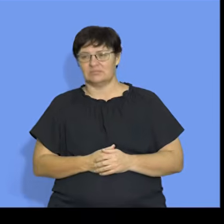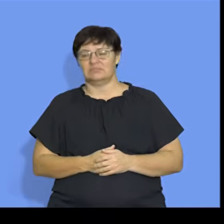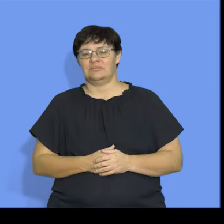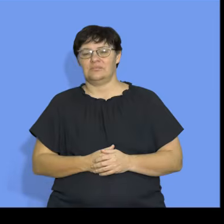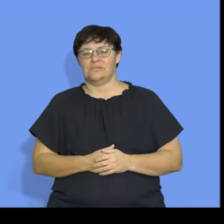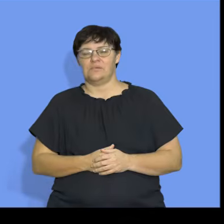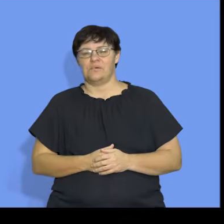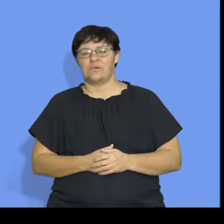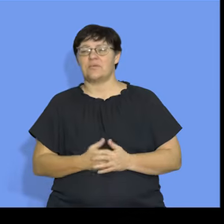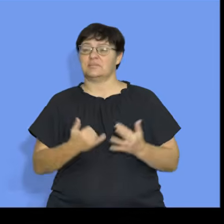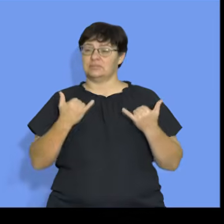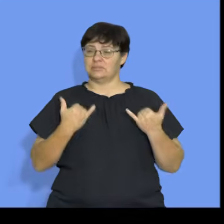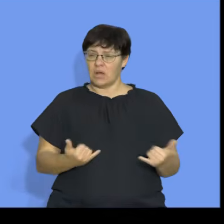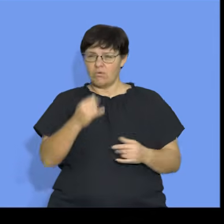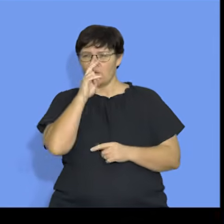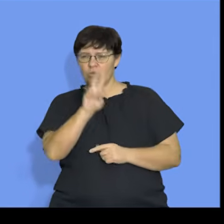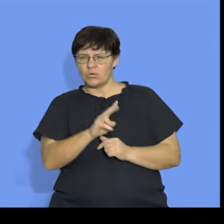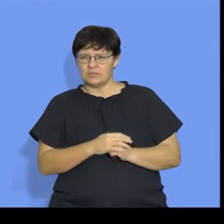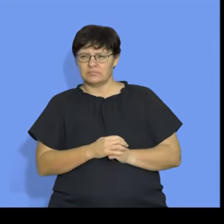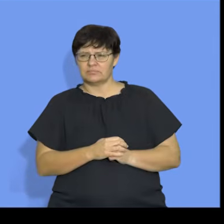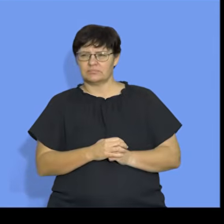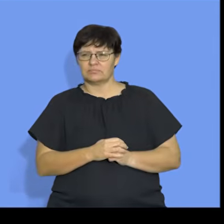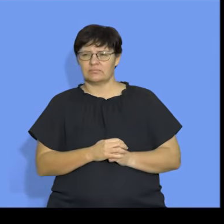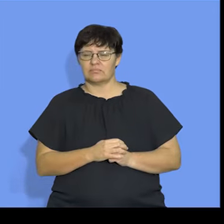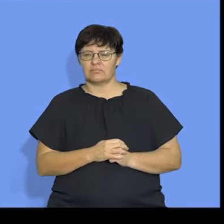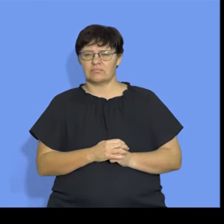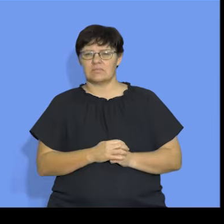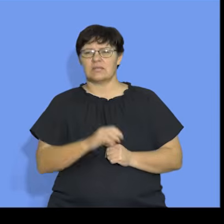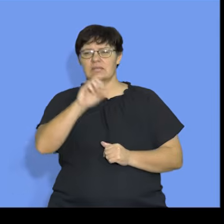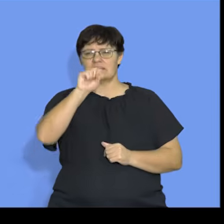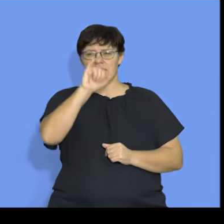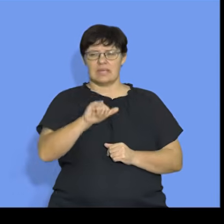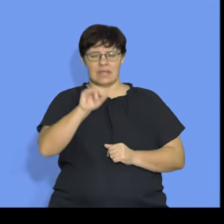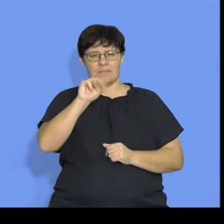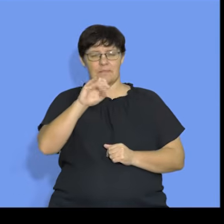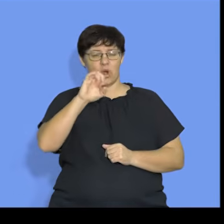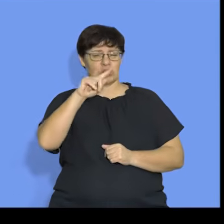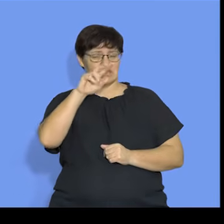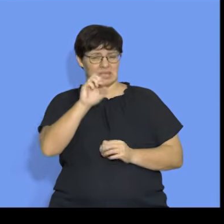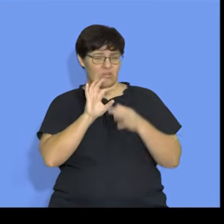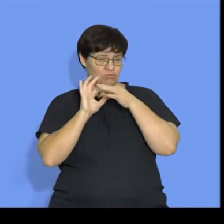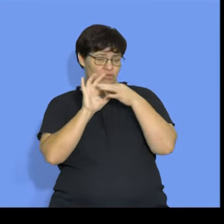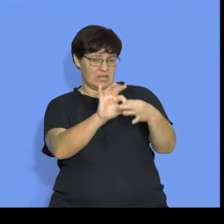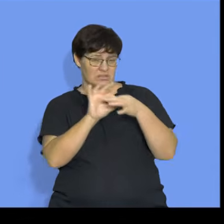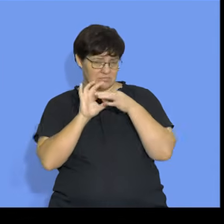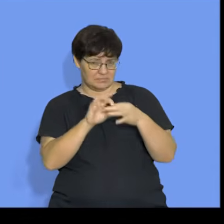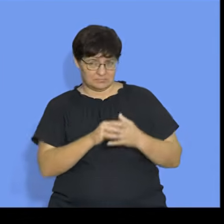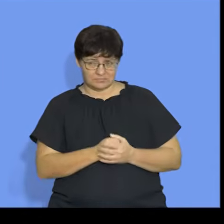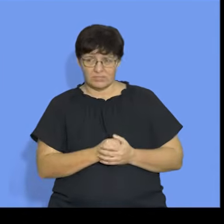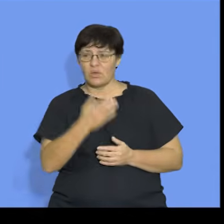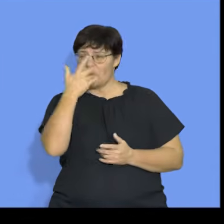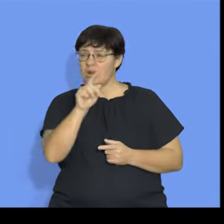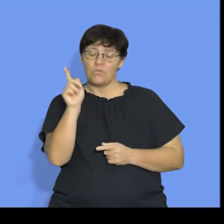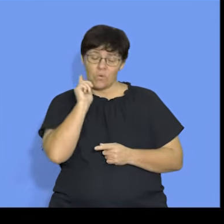Okay, now we're going to look at just a few symbiotic relationships. And if you looked at symbiosis, you know it's